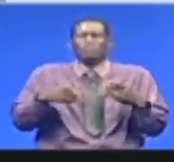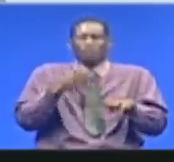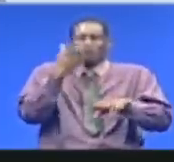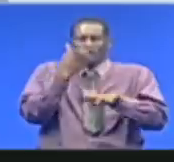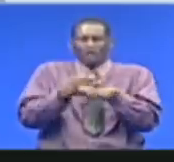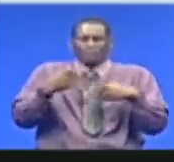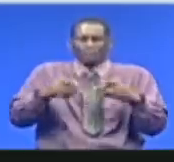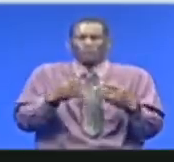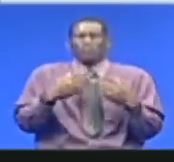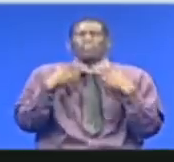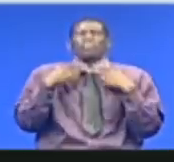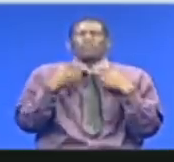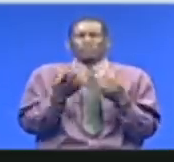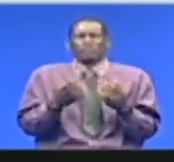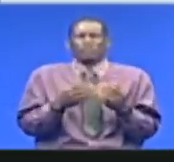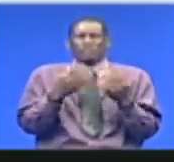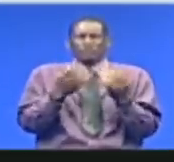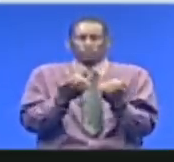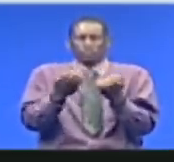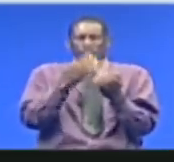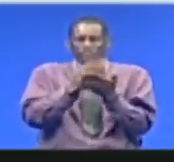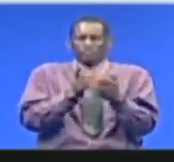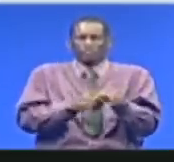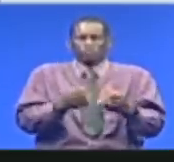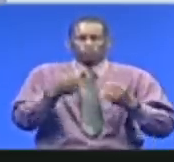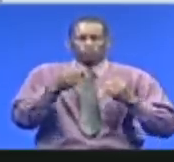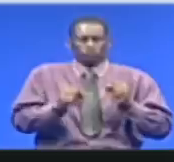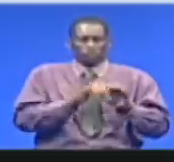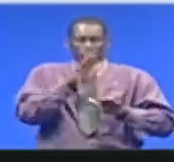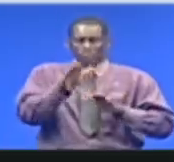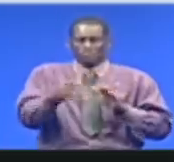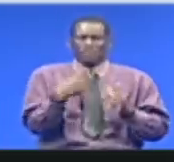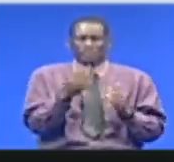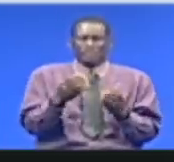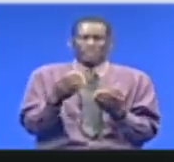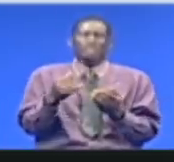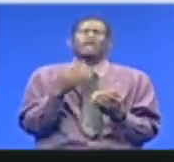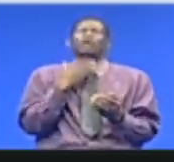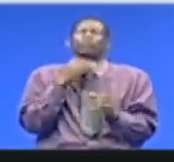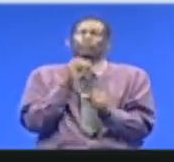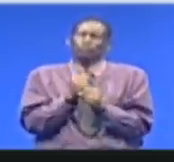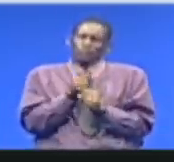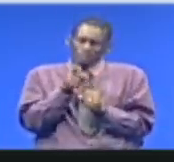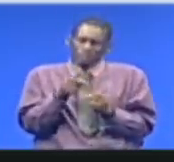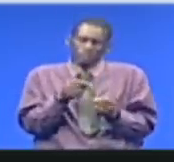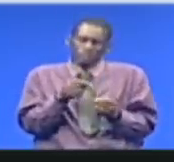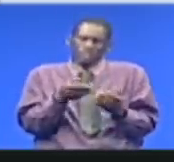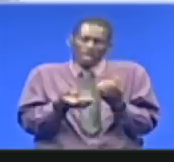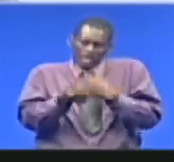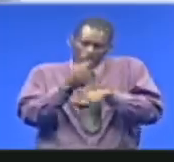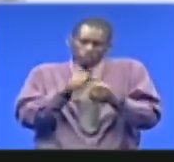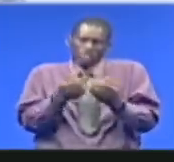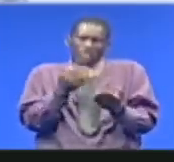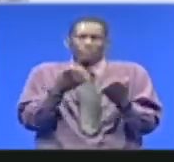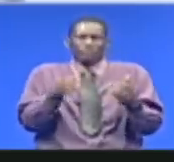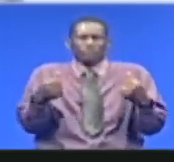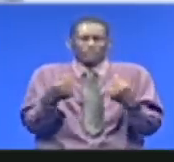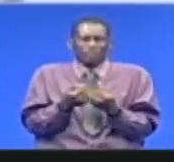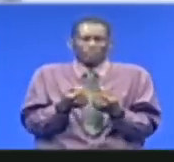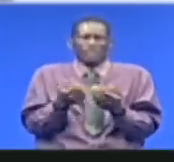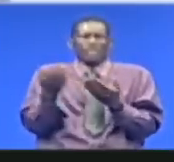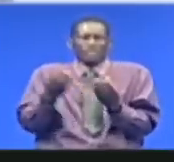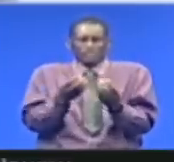back. And it takes sometimes certain bold step to say, let me make this and whatever unpopular move it is, then let's deal with the